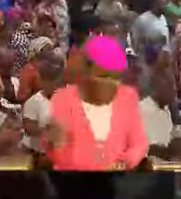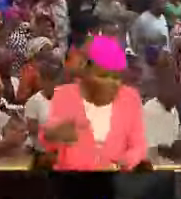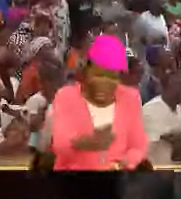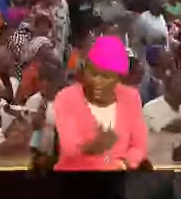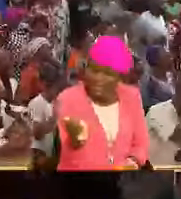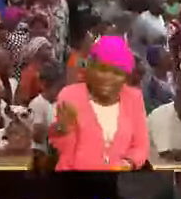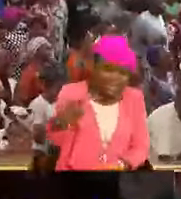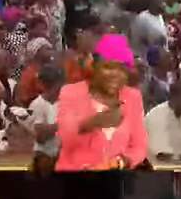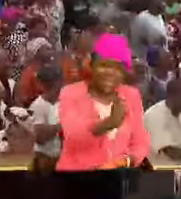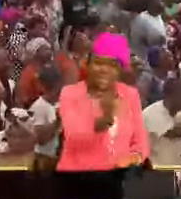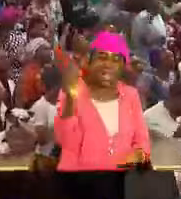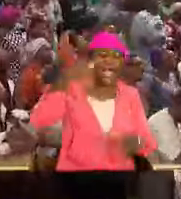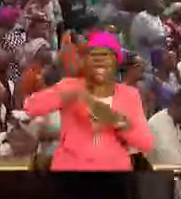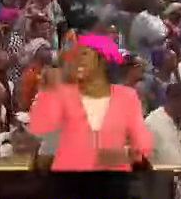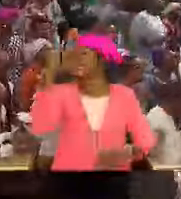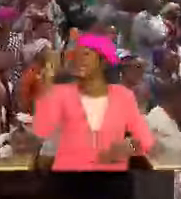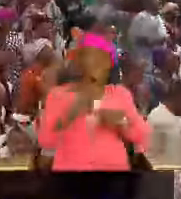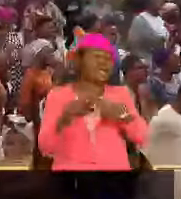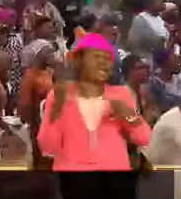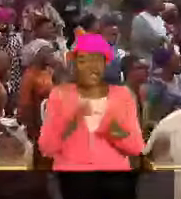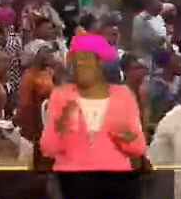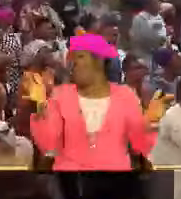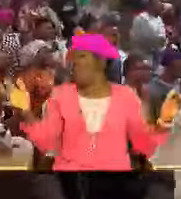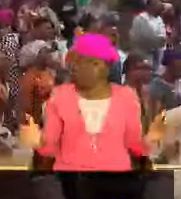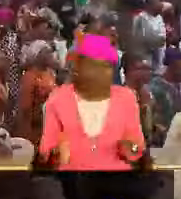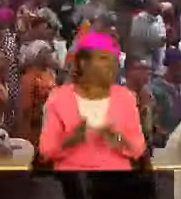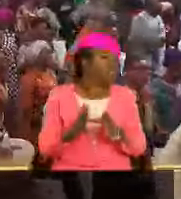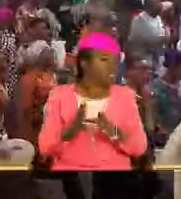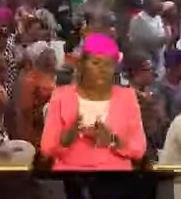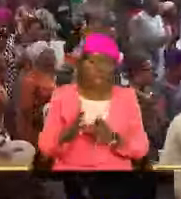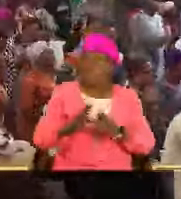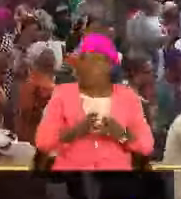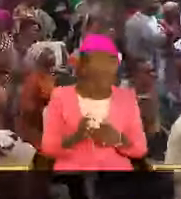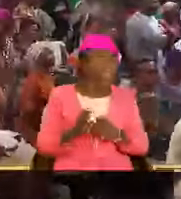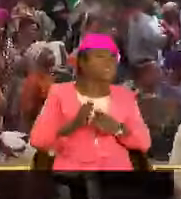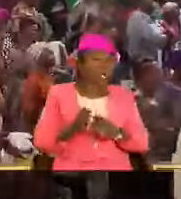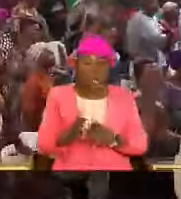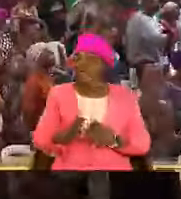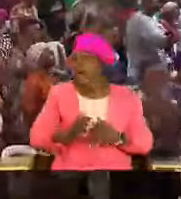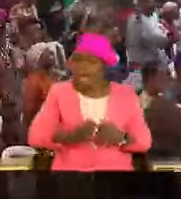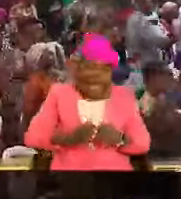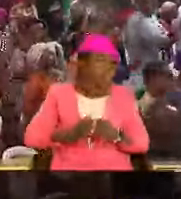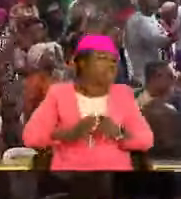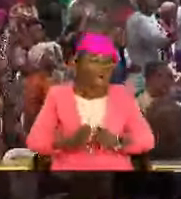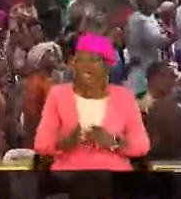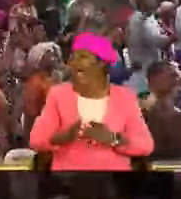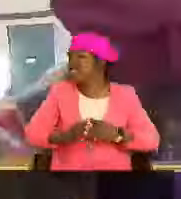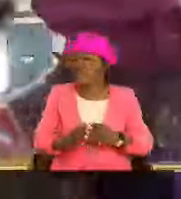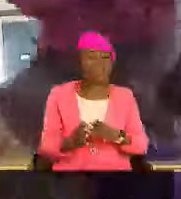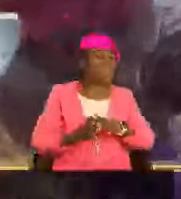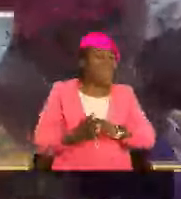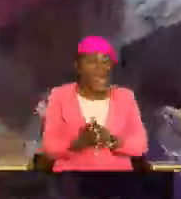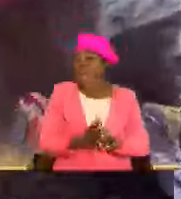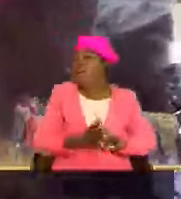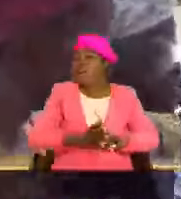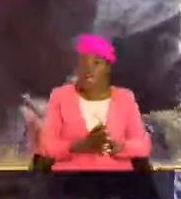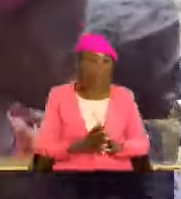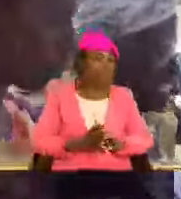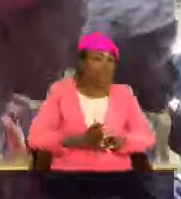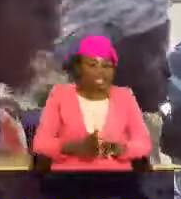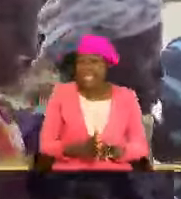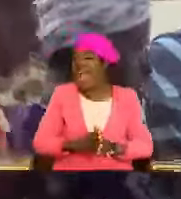Ser in the name of Jesus open your mouth and cut it off cut it